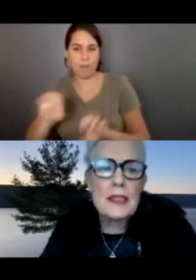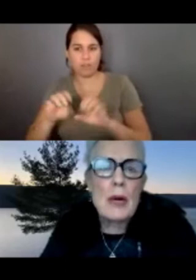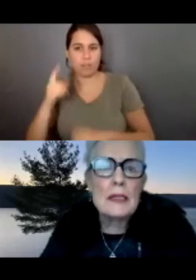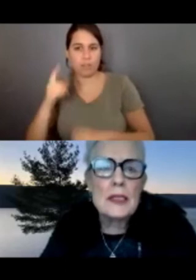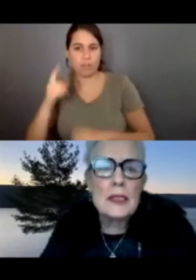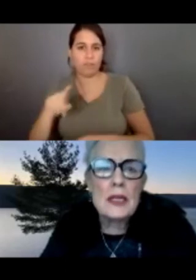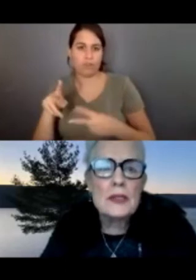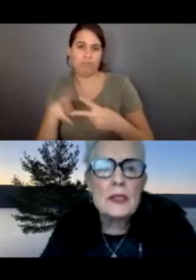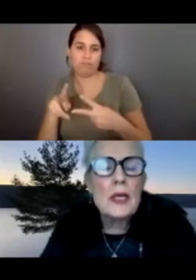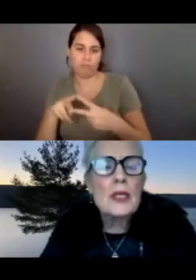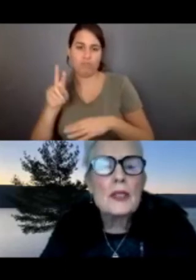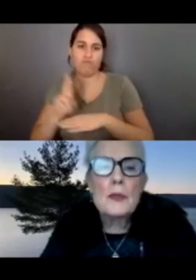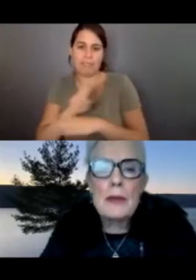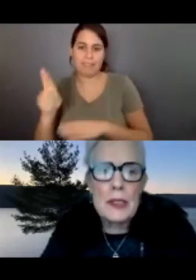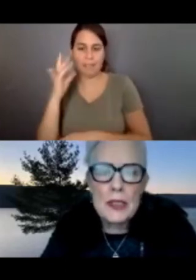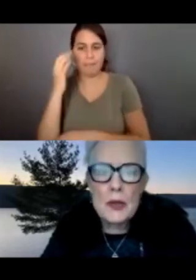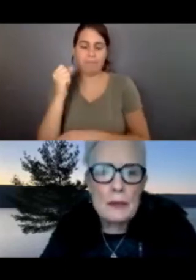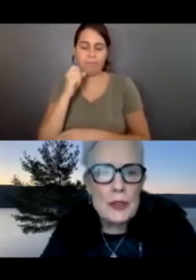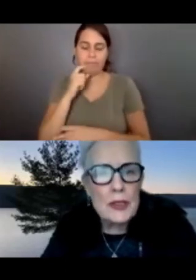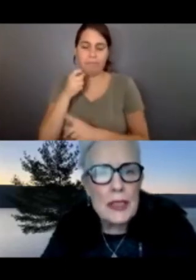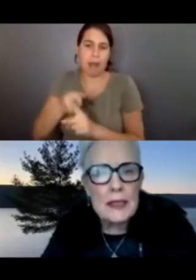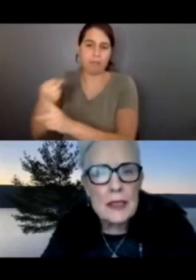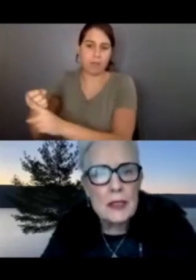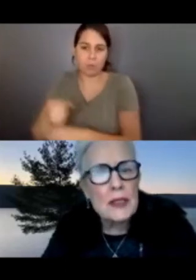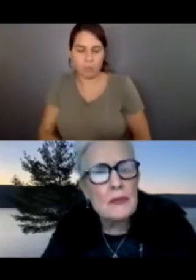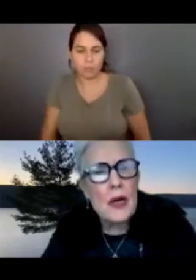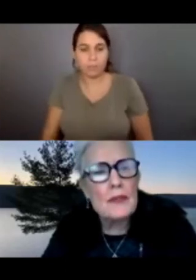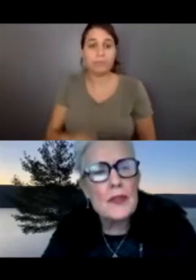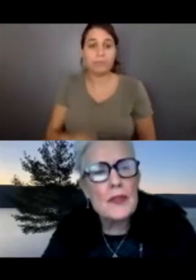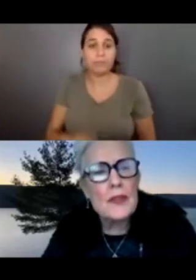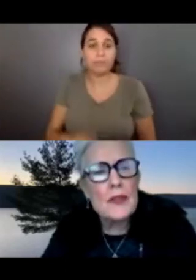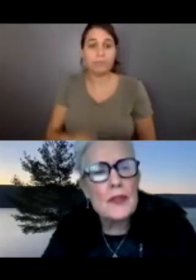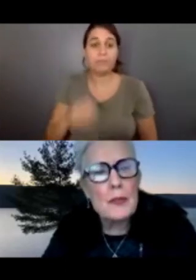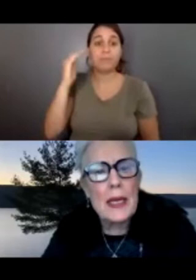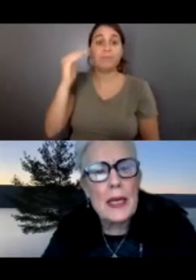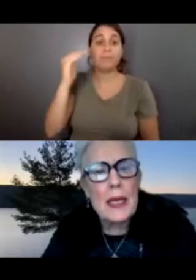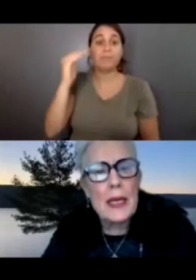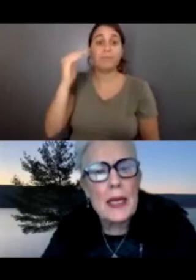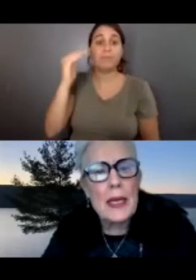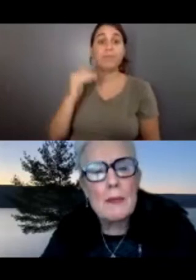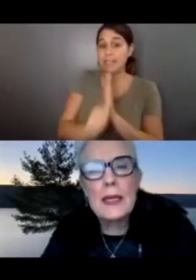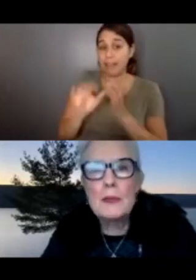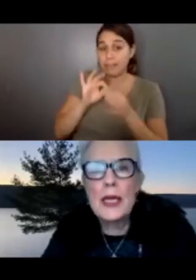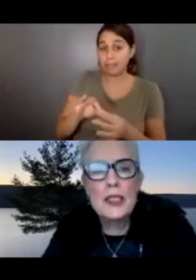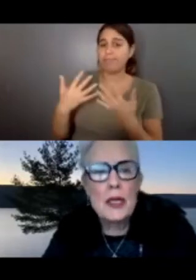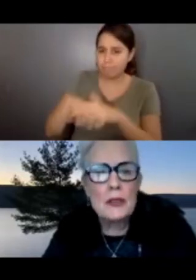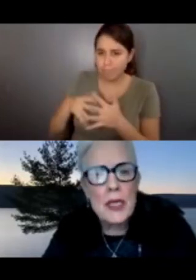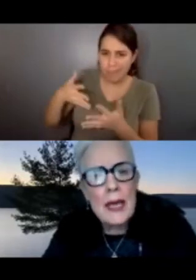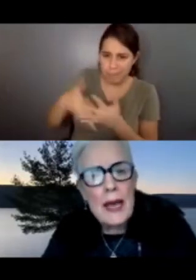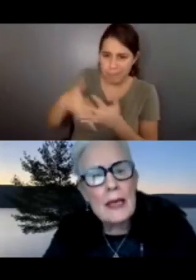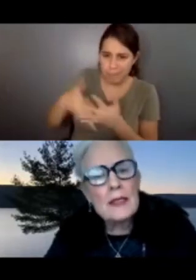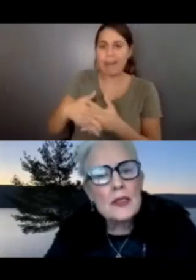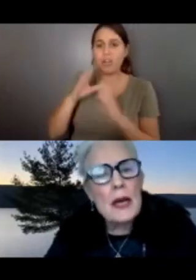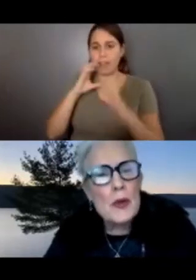residency milestones. You'll be able to describe 2 key skills involved in being an embedded communication coach